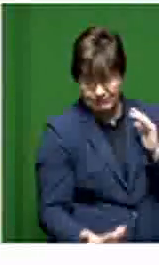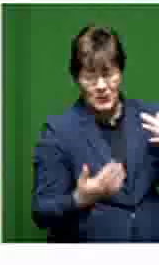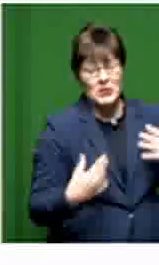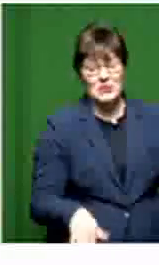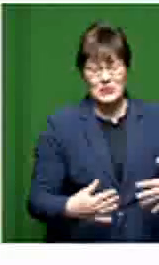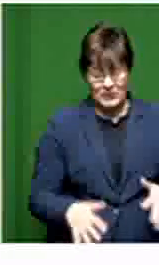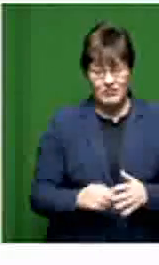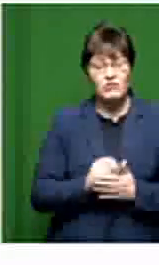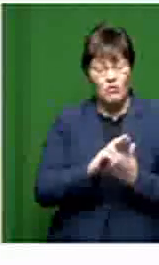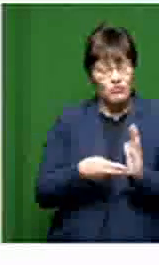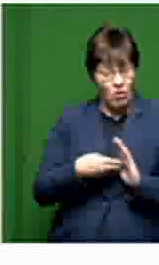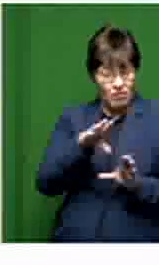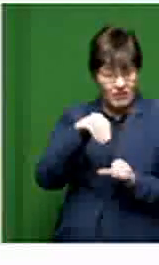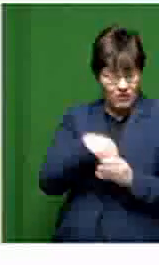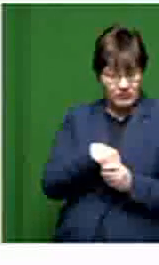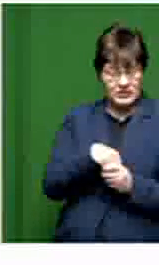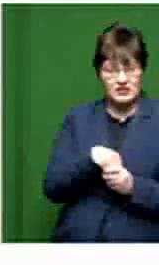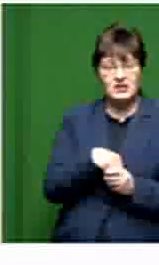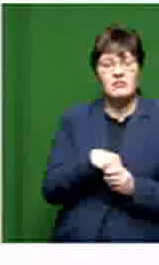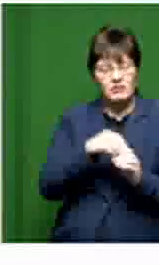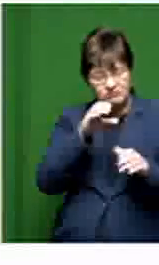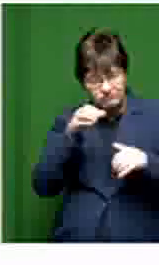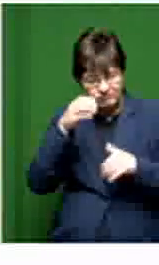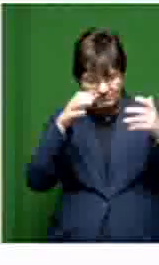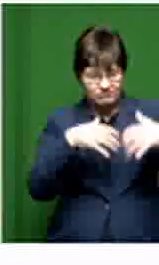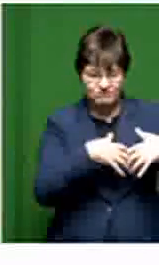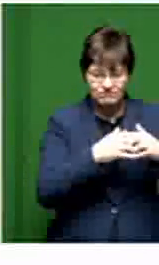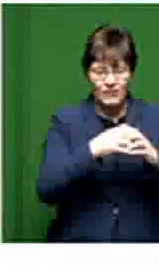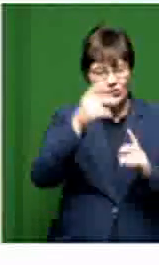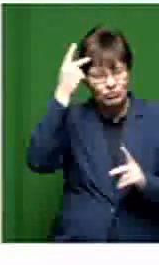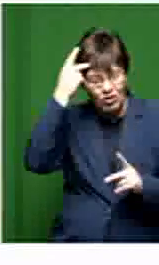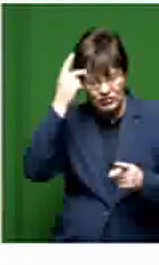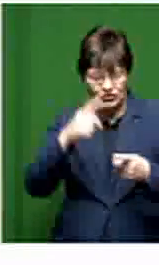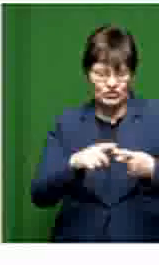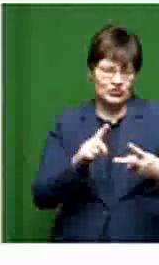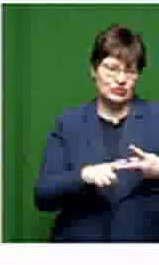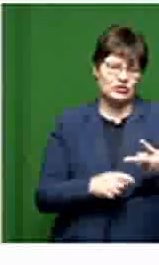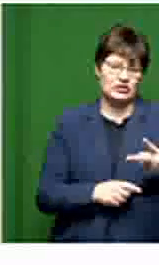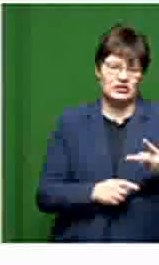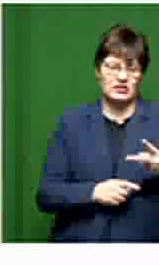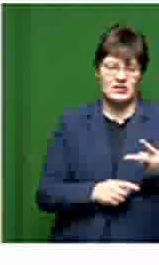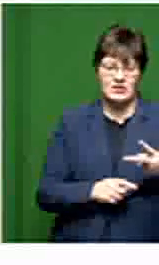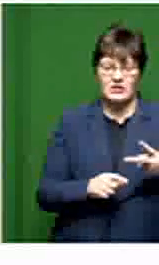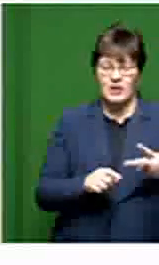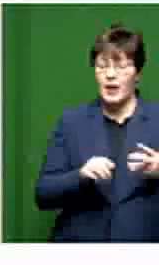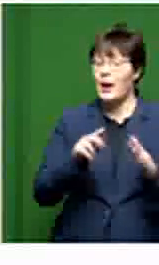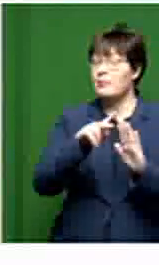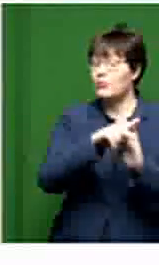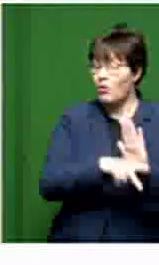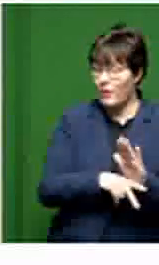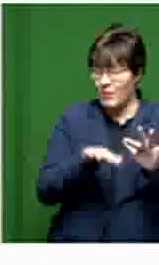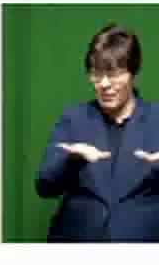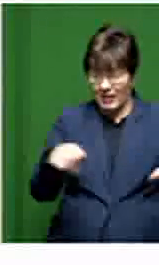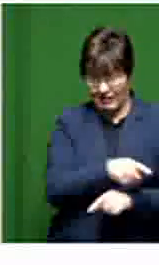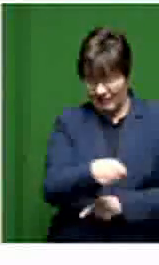important role in, the creation of knowledge and public programs